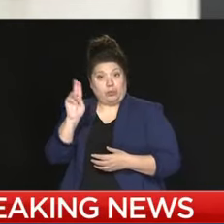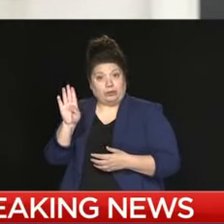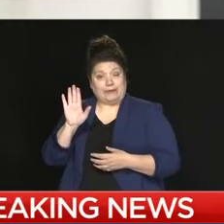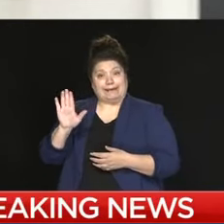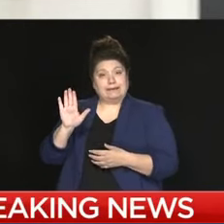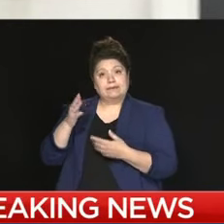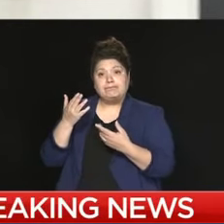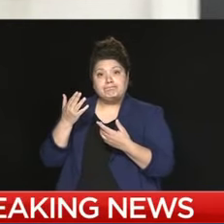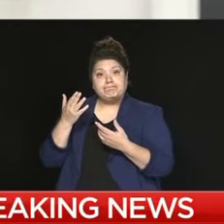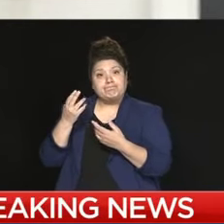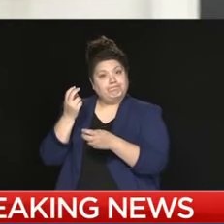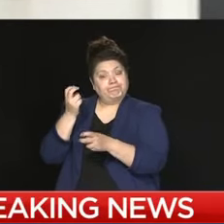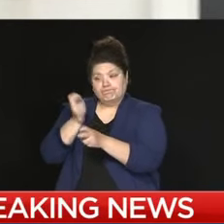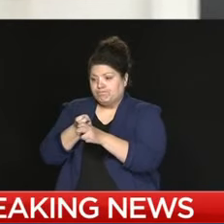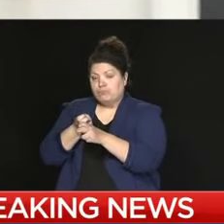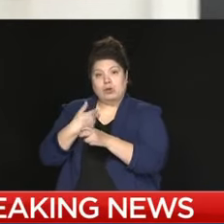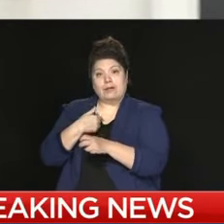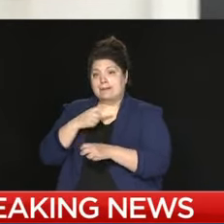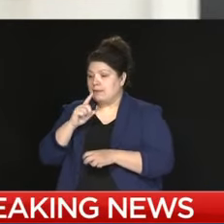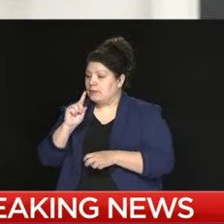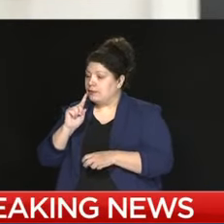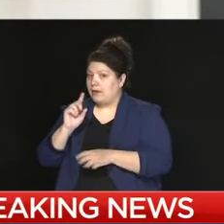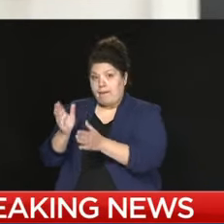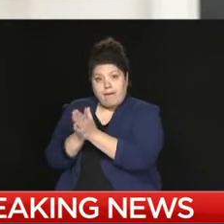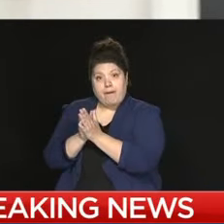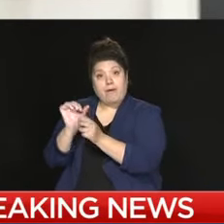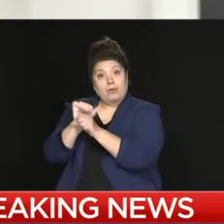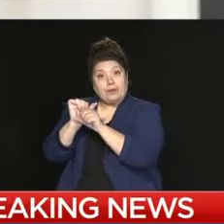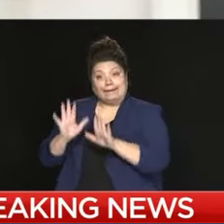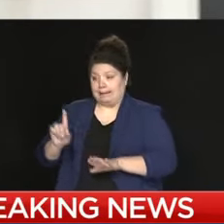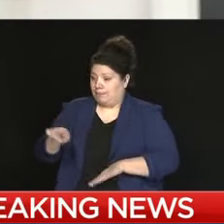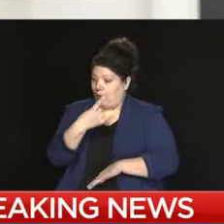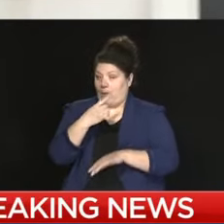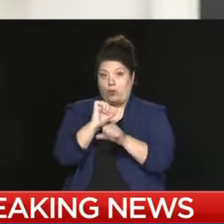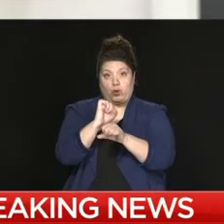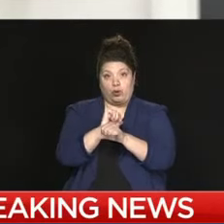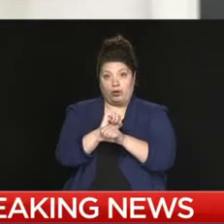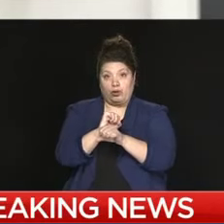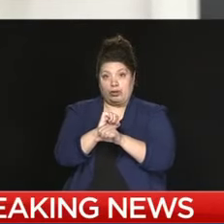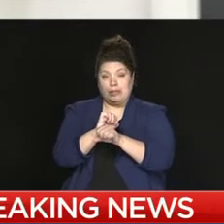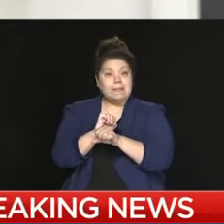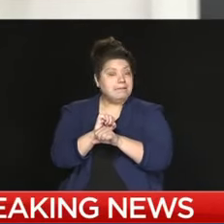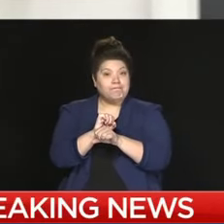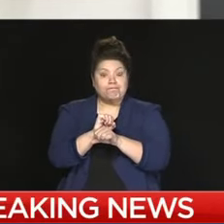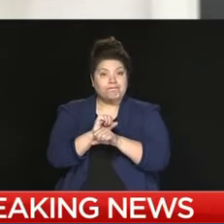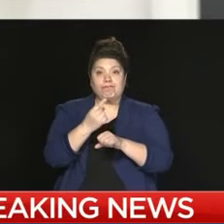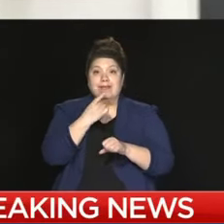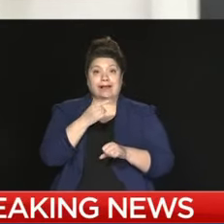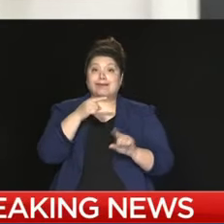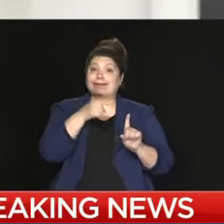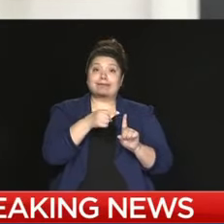get employees to agree to return to work, suggesting it's a repercussion of the Canada Emergency Response